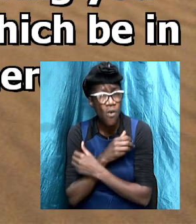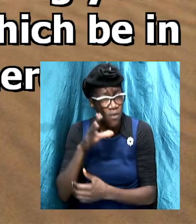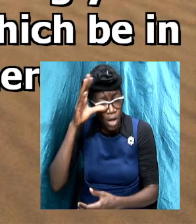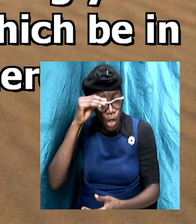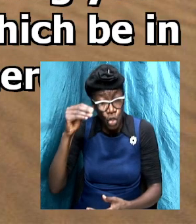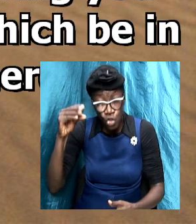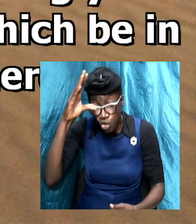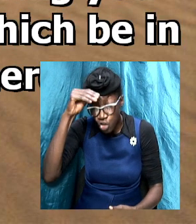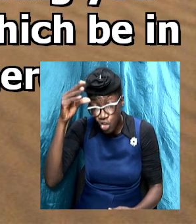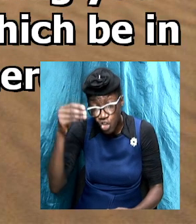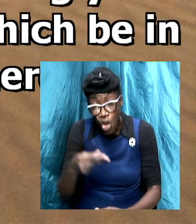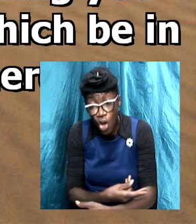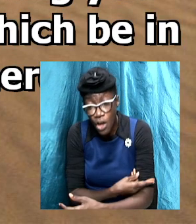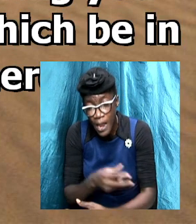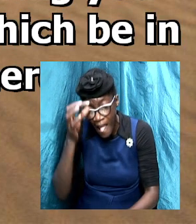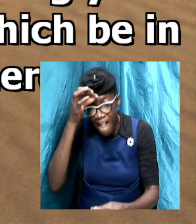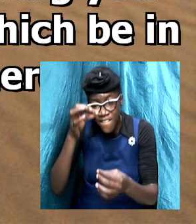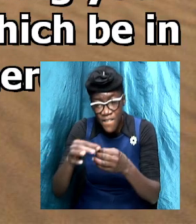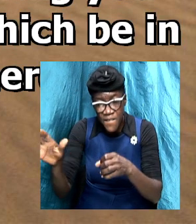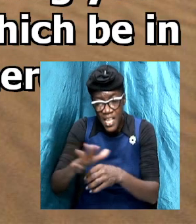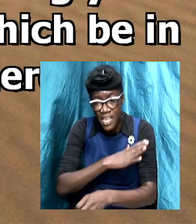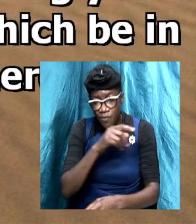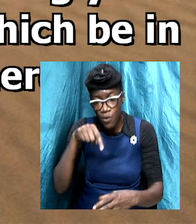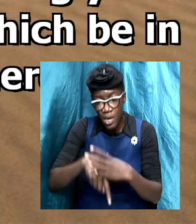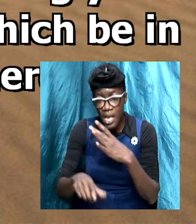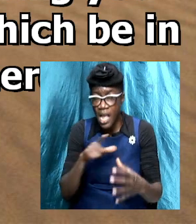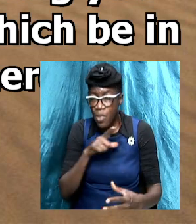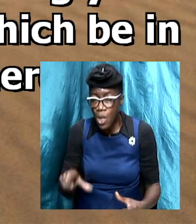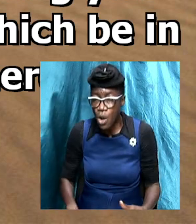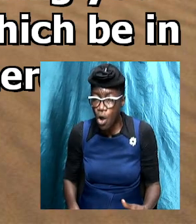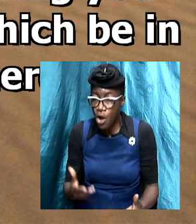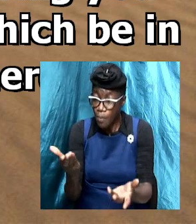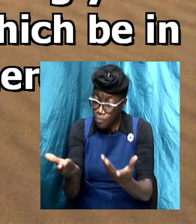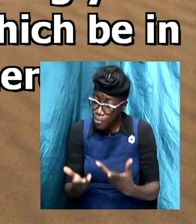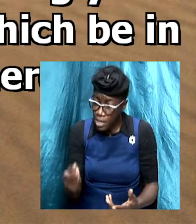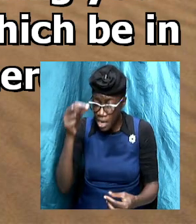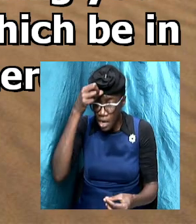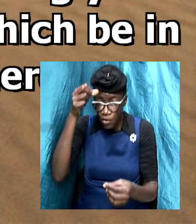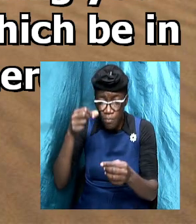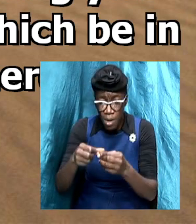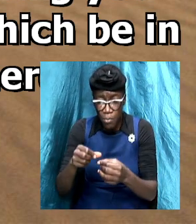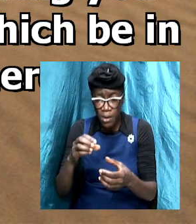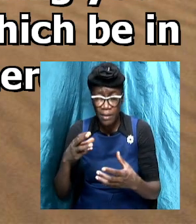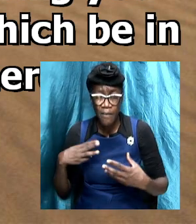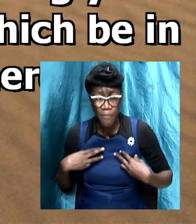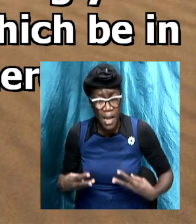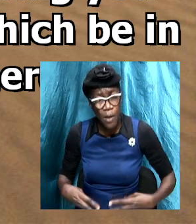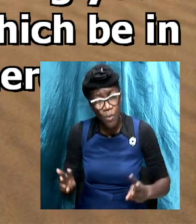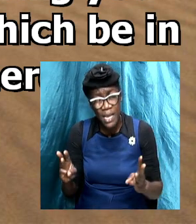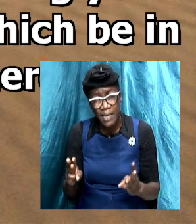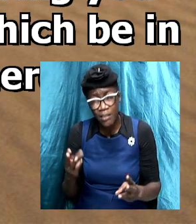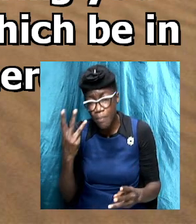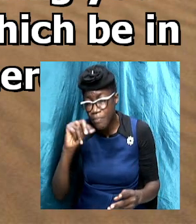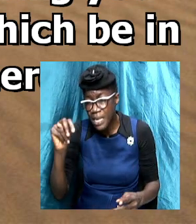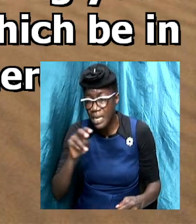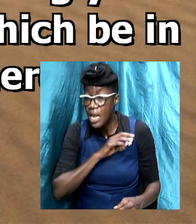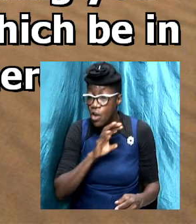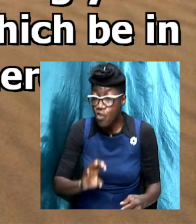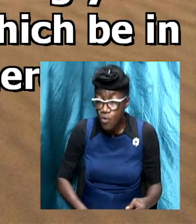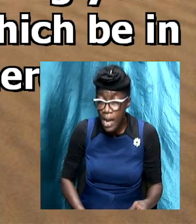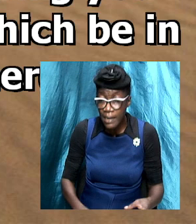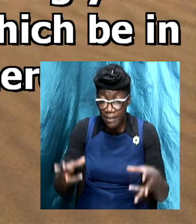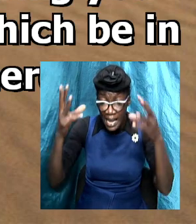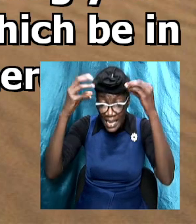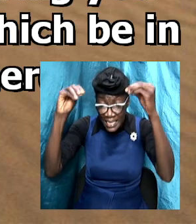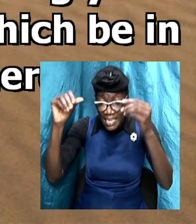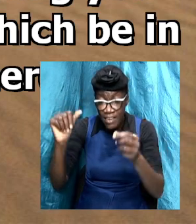Lord, who shall bring you into remembrance of my ways which be in Christ, as I teach everywhere